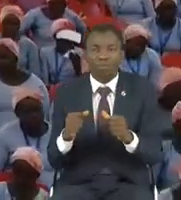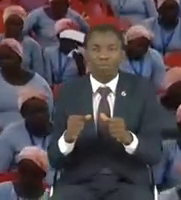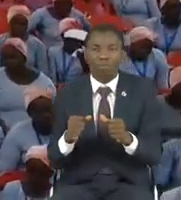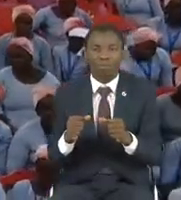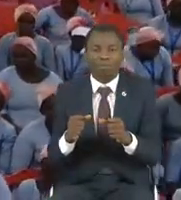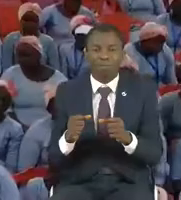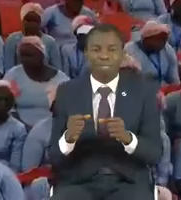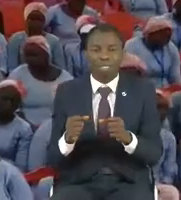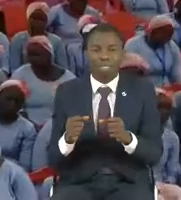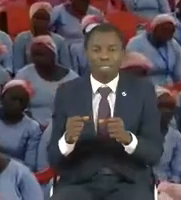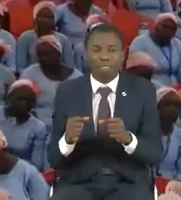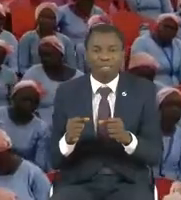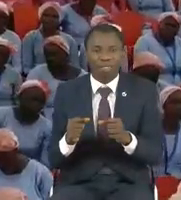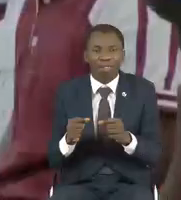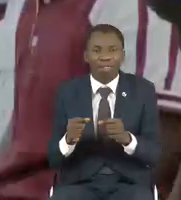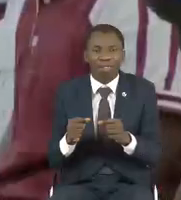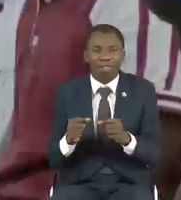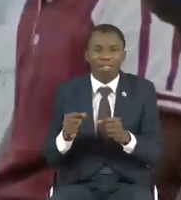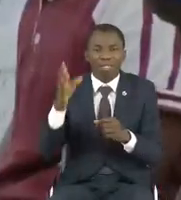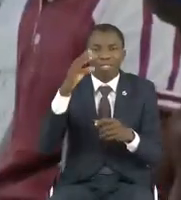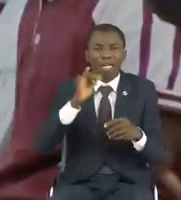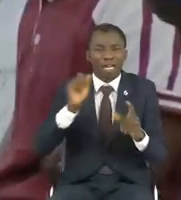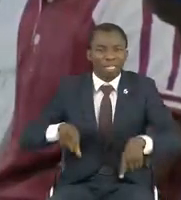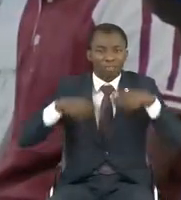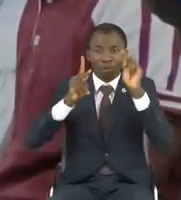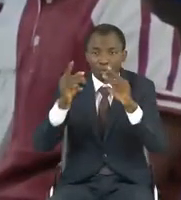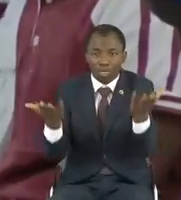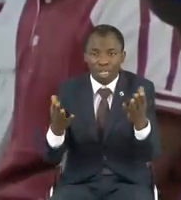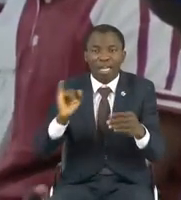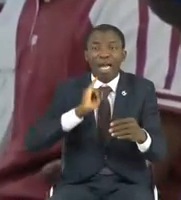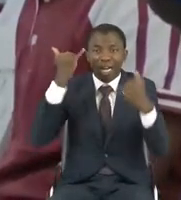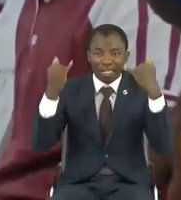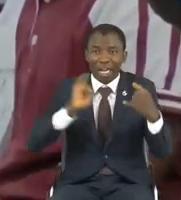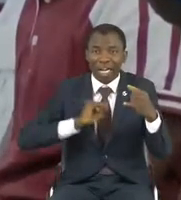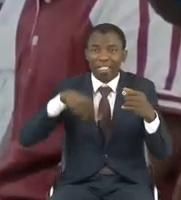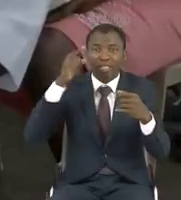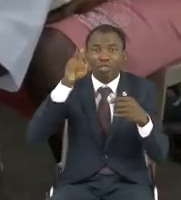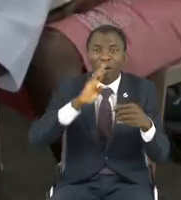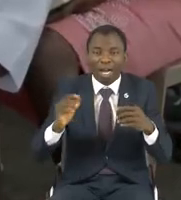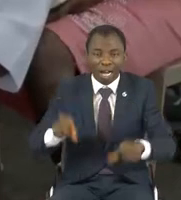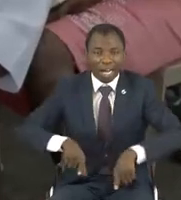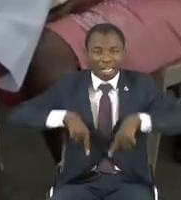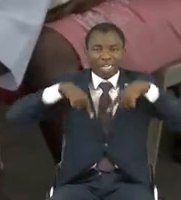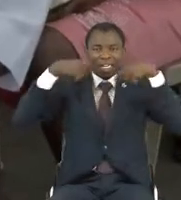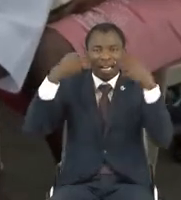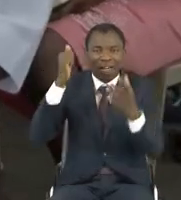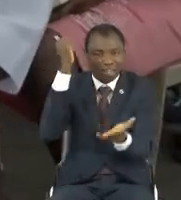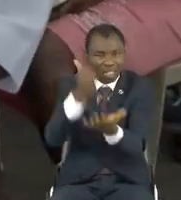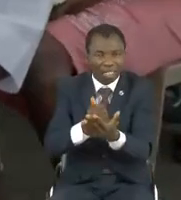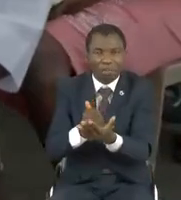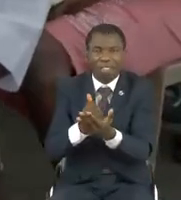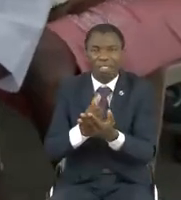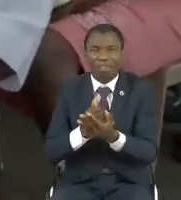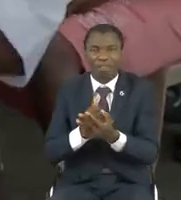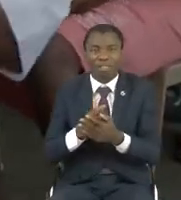Are the living people there? Yeah. I said, now you are alive. Yeah. That's